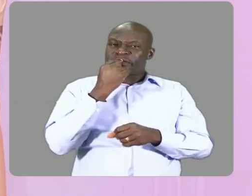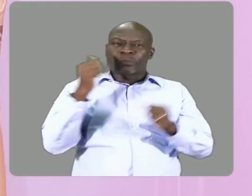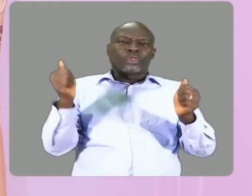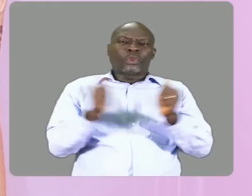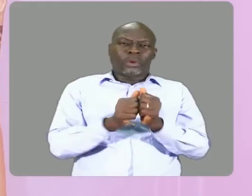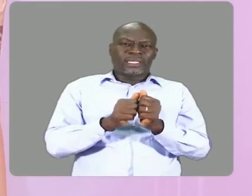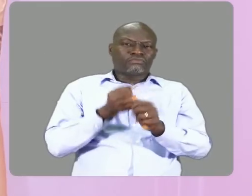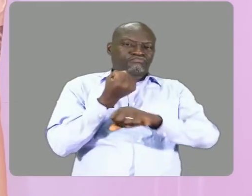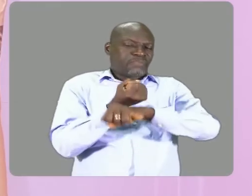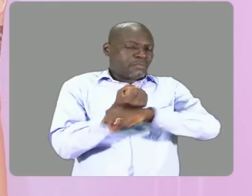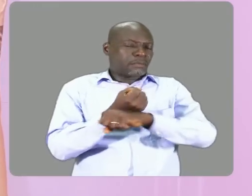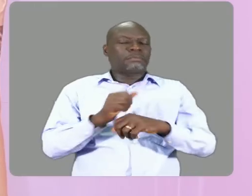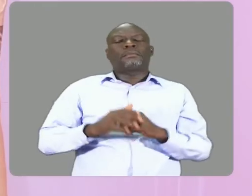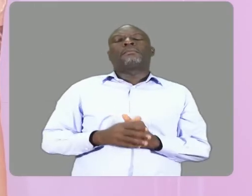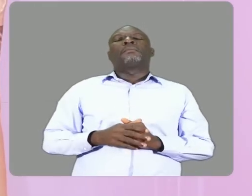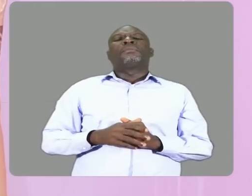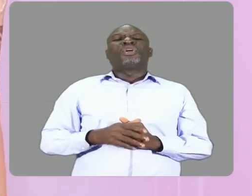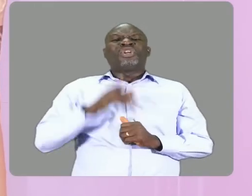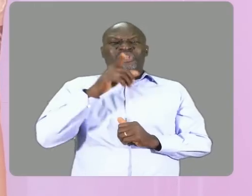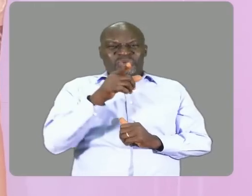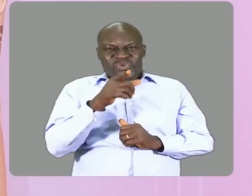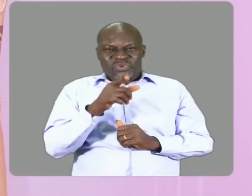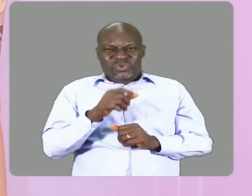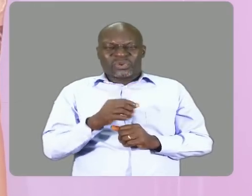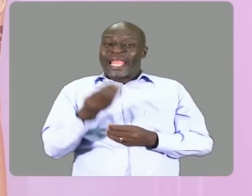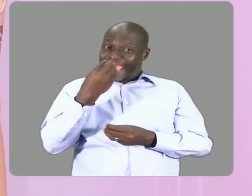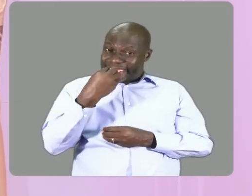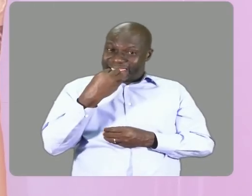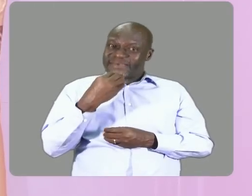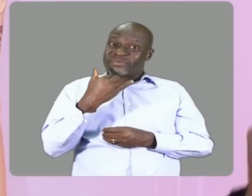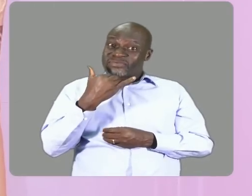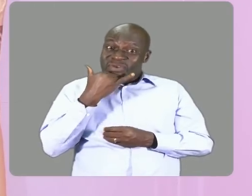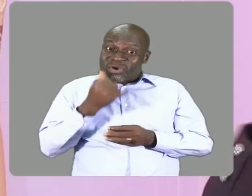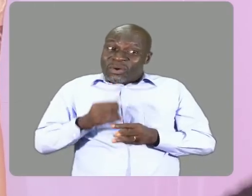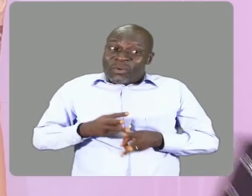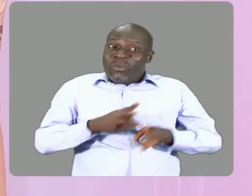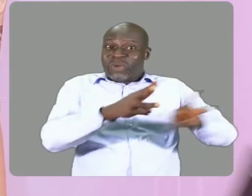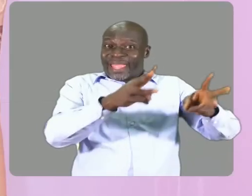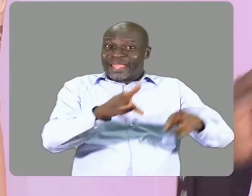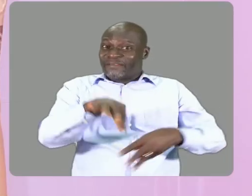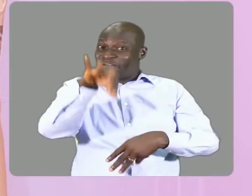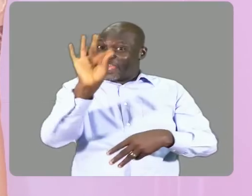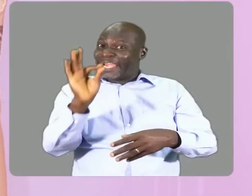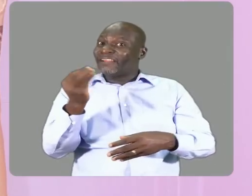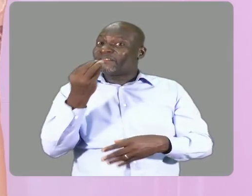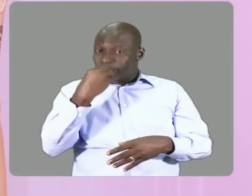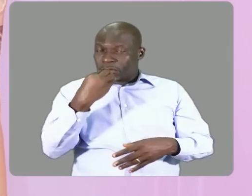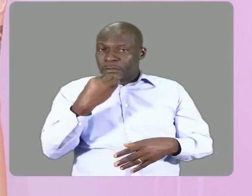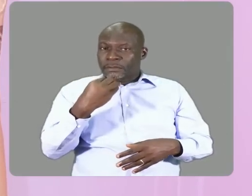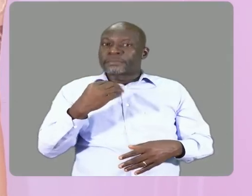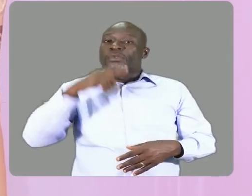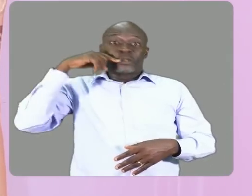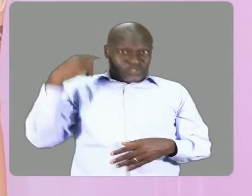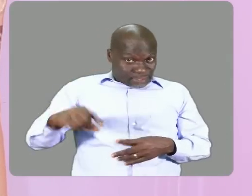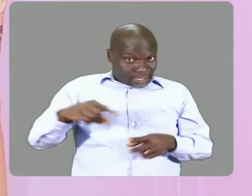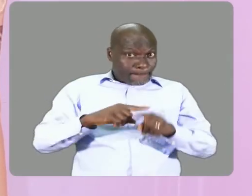Aduane a onipa enya na odie na onam enada kwanso ana onya sa